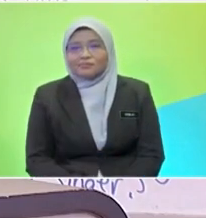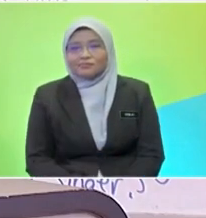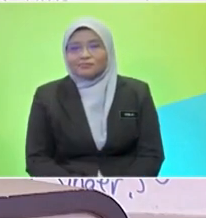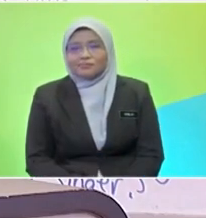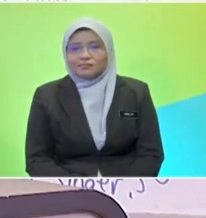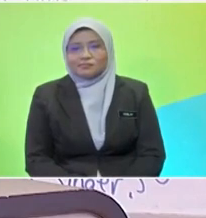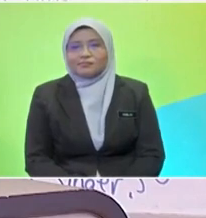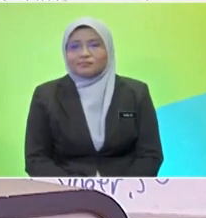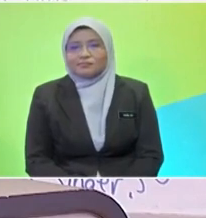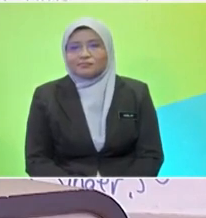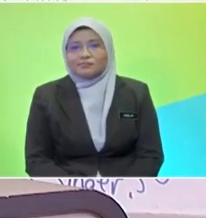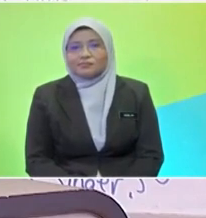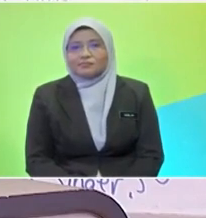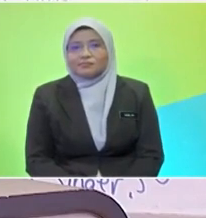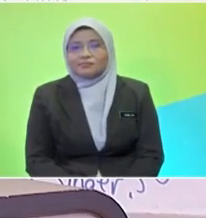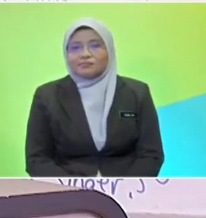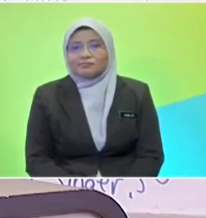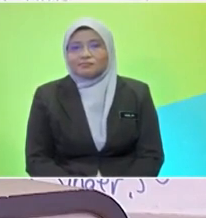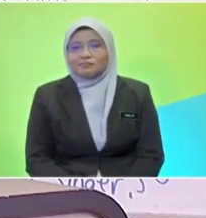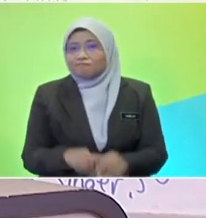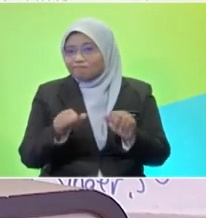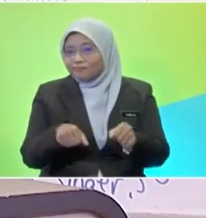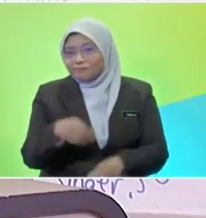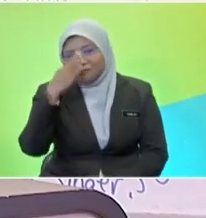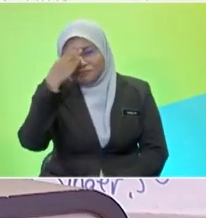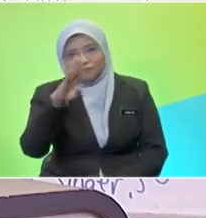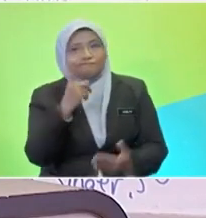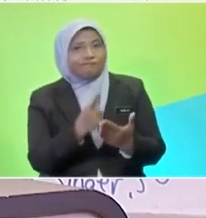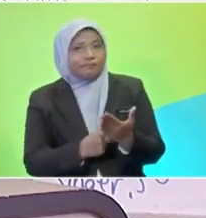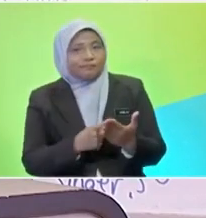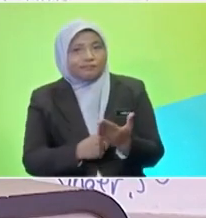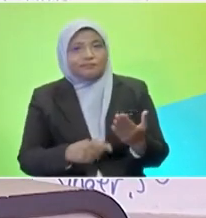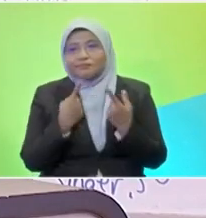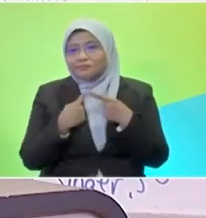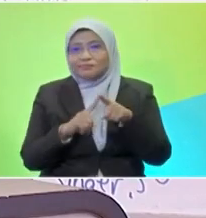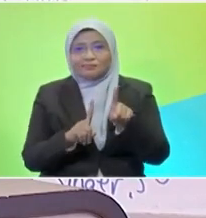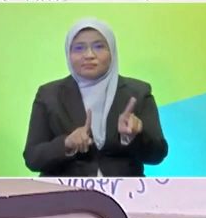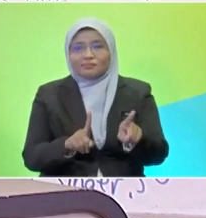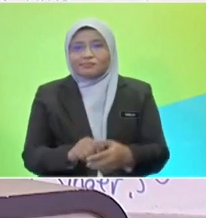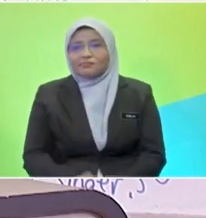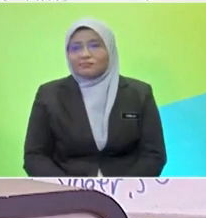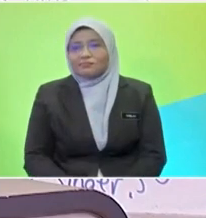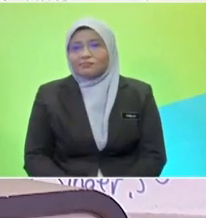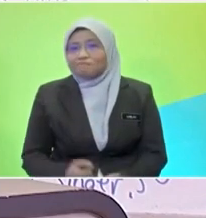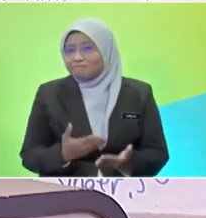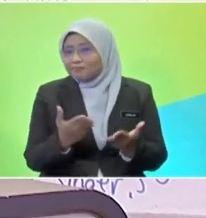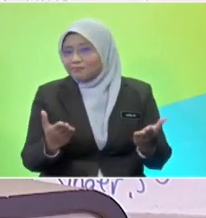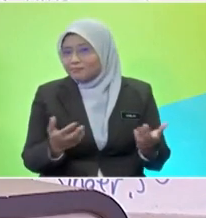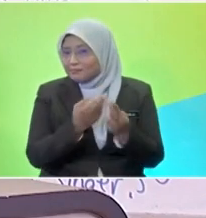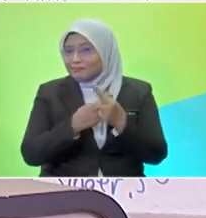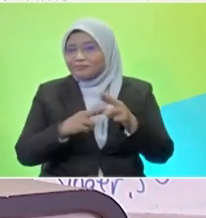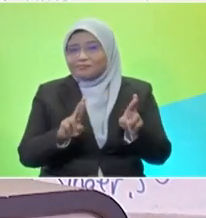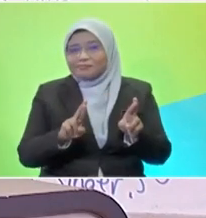now, so just give any answer. Doesn't have to make sense or what, right? Mm. Okay? So you are ready. Our first